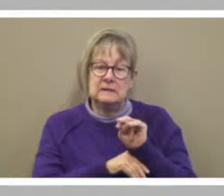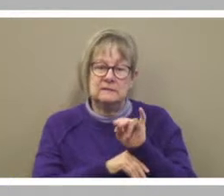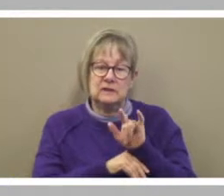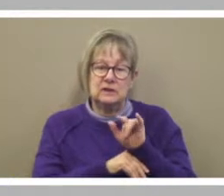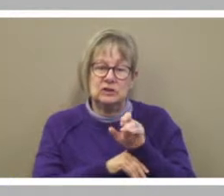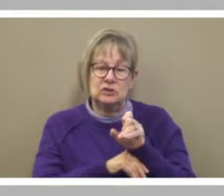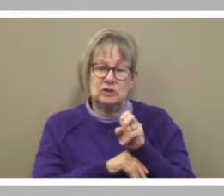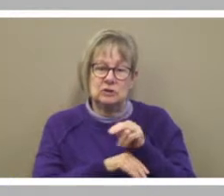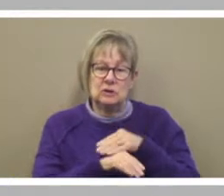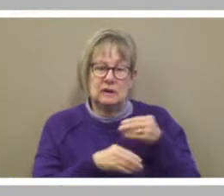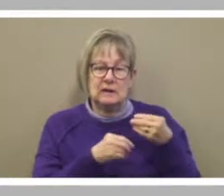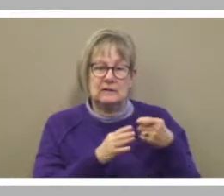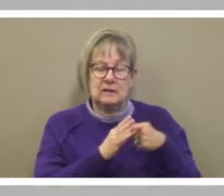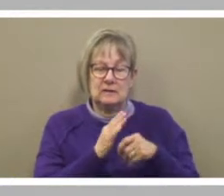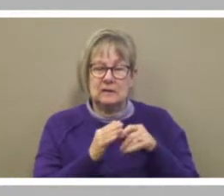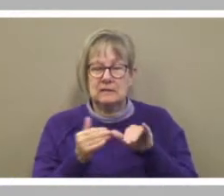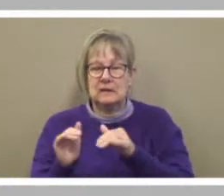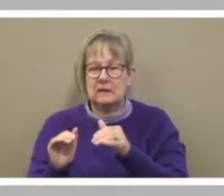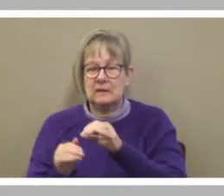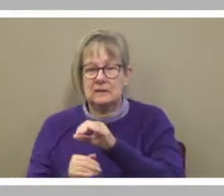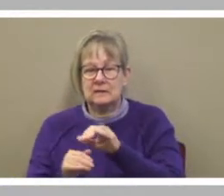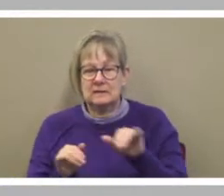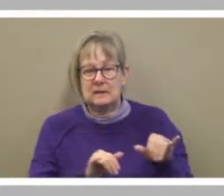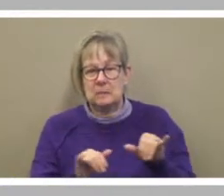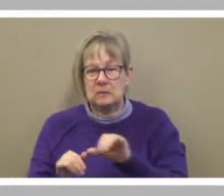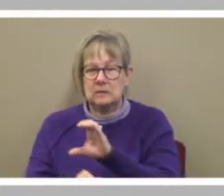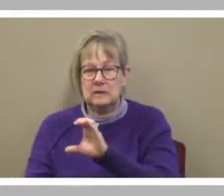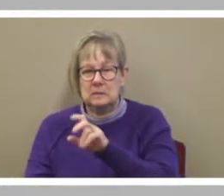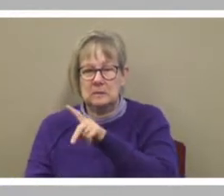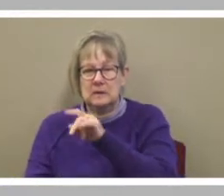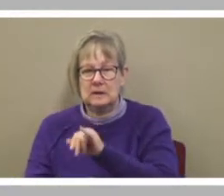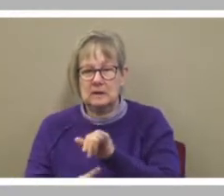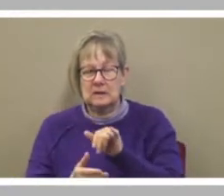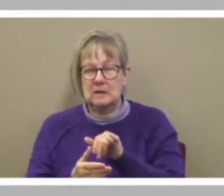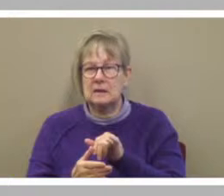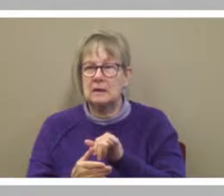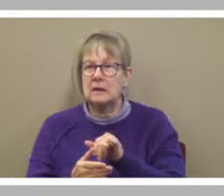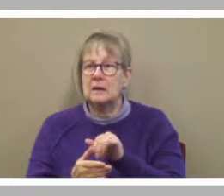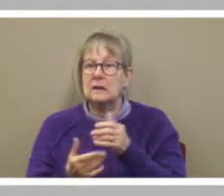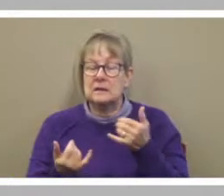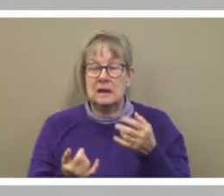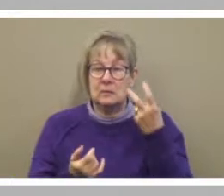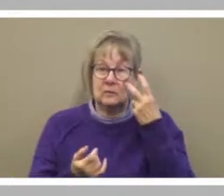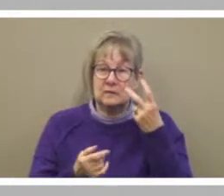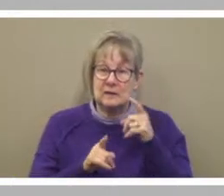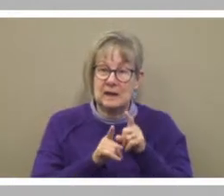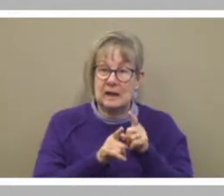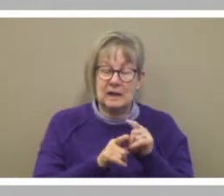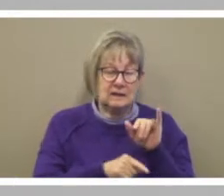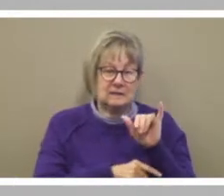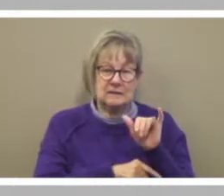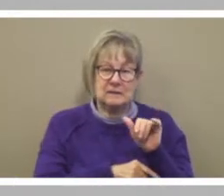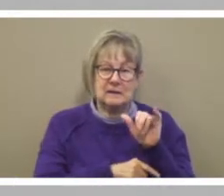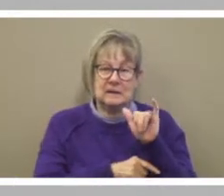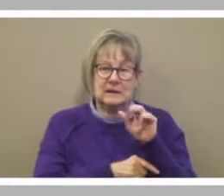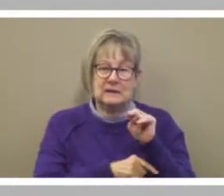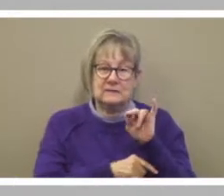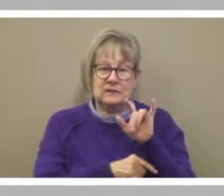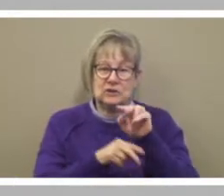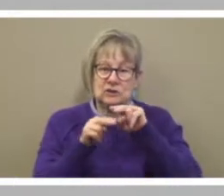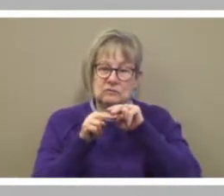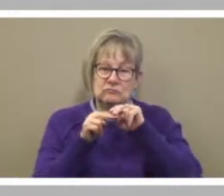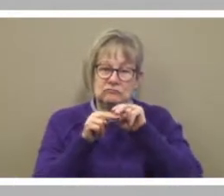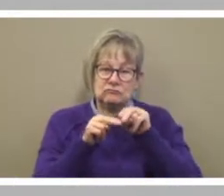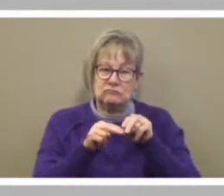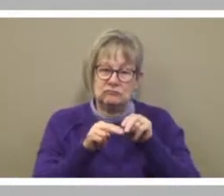similar to what we saw through the CPI as far as the growth in sales tax as well. Now we're seeing as inflation is low to moderate, and we